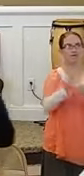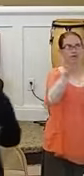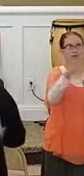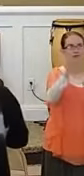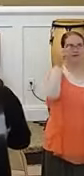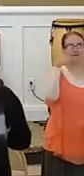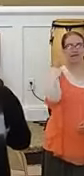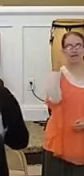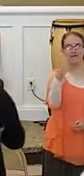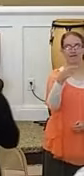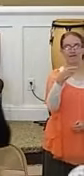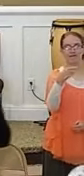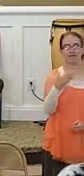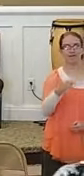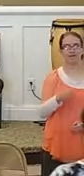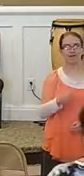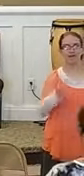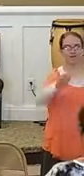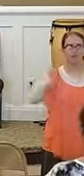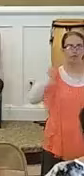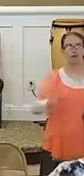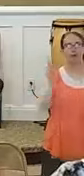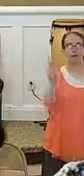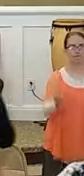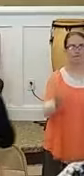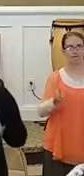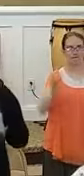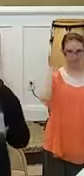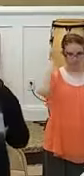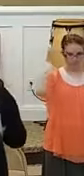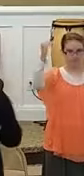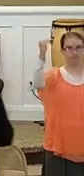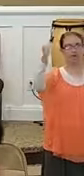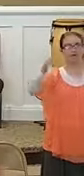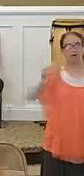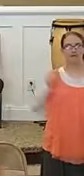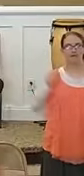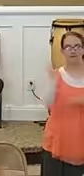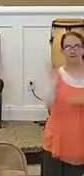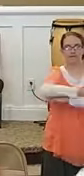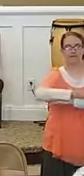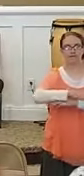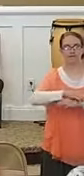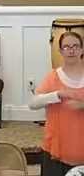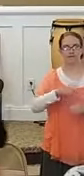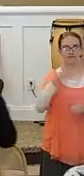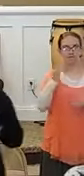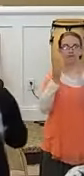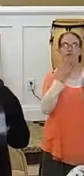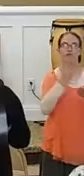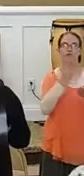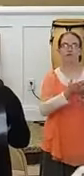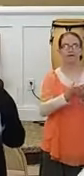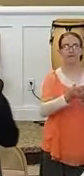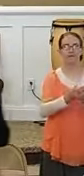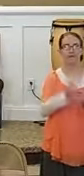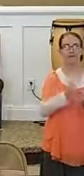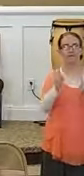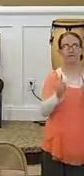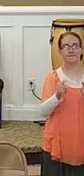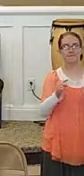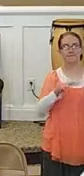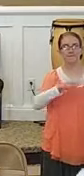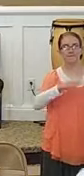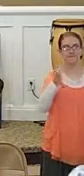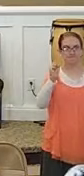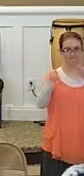Ghost, said unto them, ye rulers of the people and elders of Israel, if we this day be examined of the good deed done to the impotent man, by what means